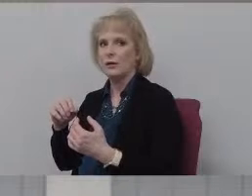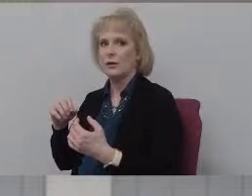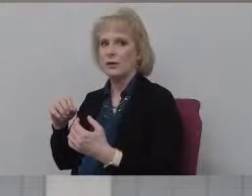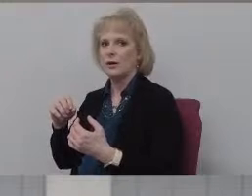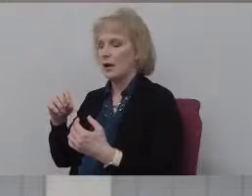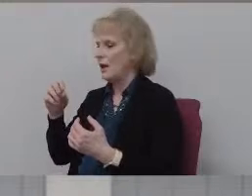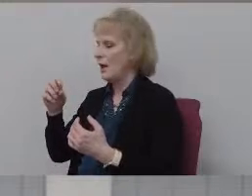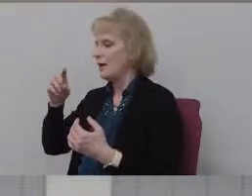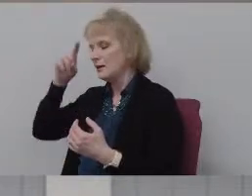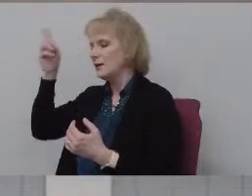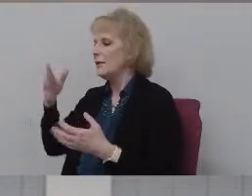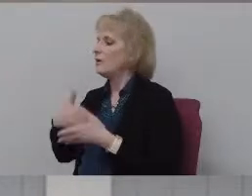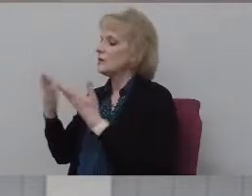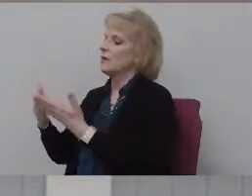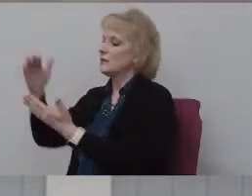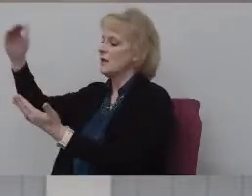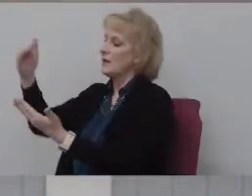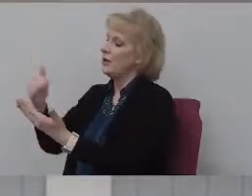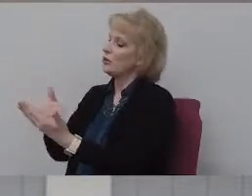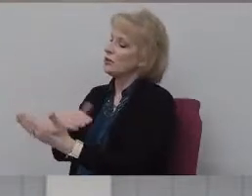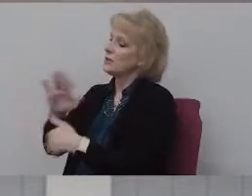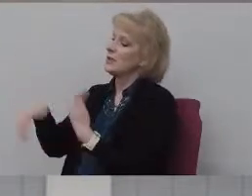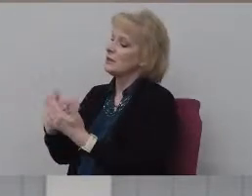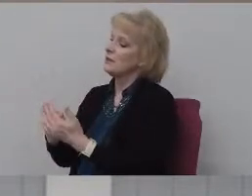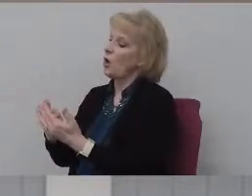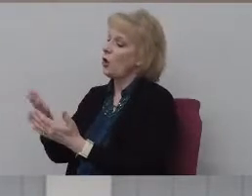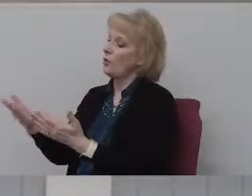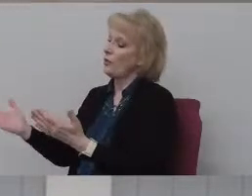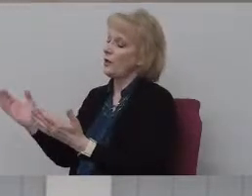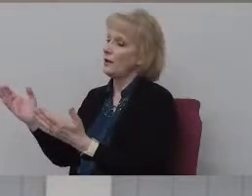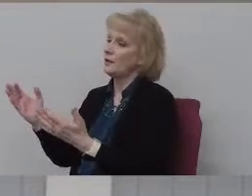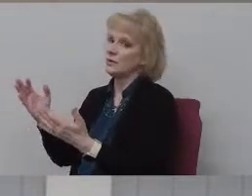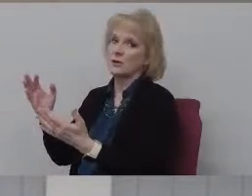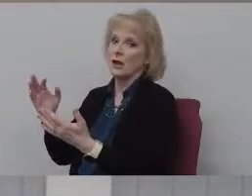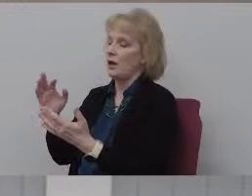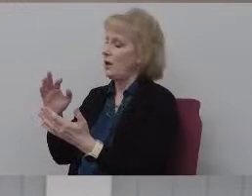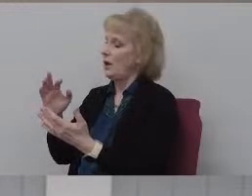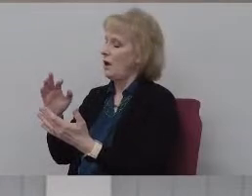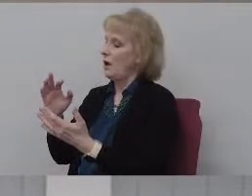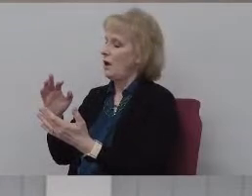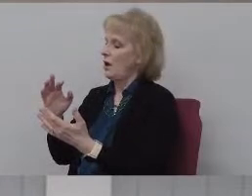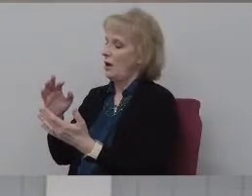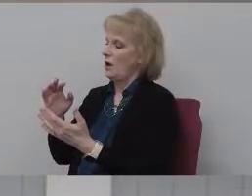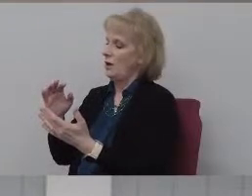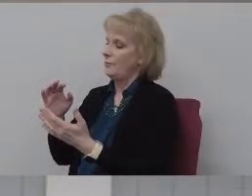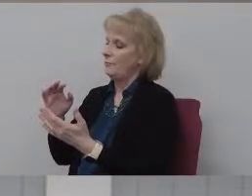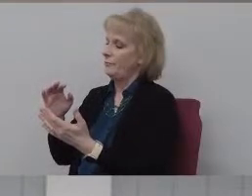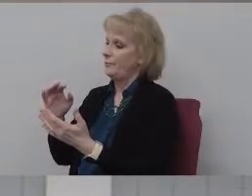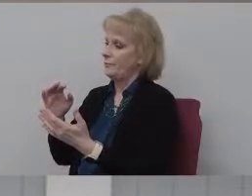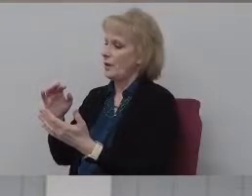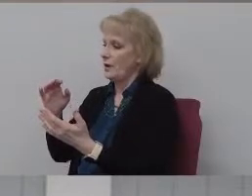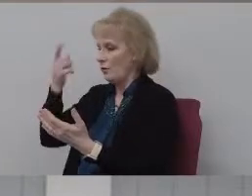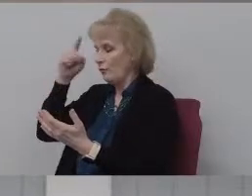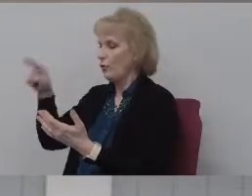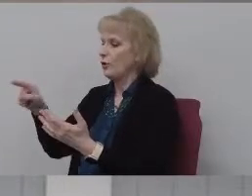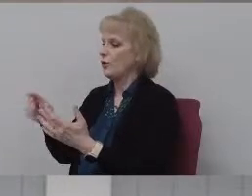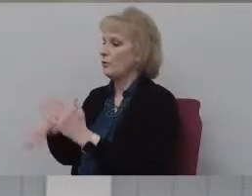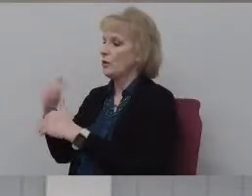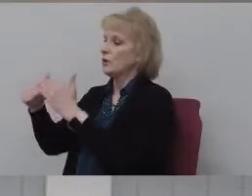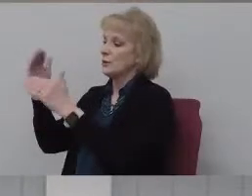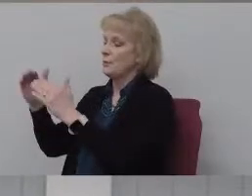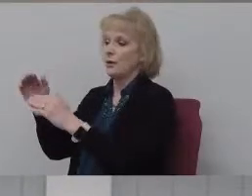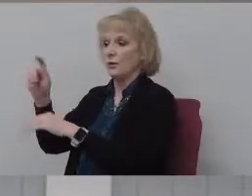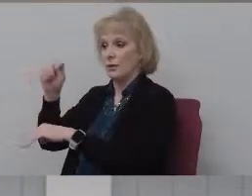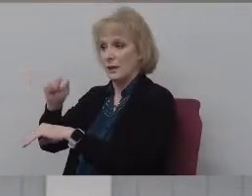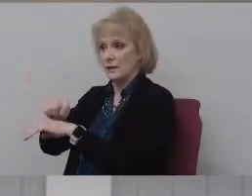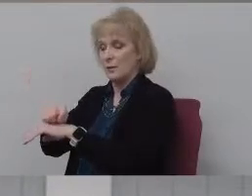the resources I've got and so forth. And why Solomon didn't say, I think I'm just going to do my own thing. Because he had been